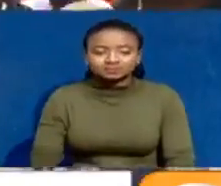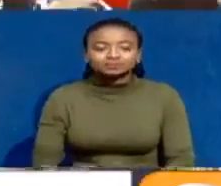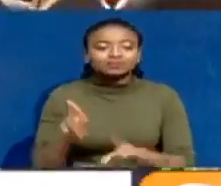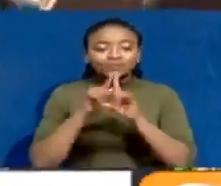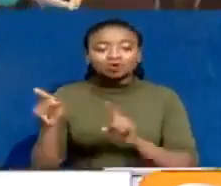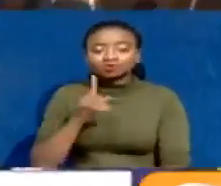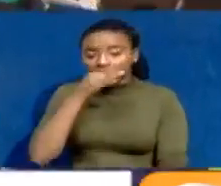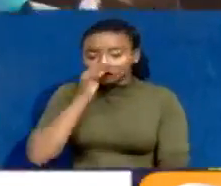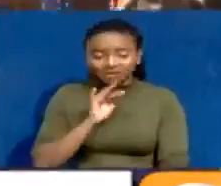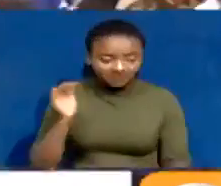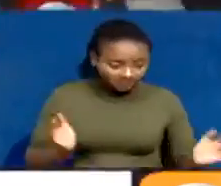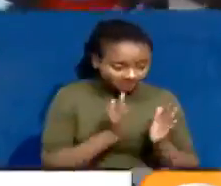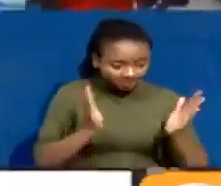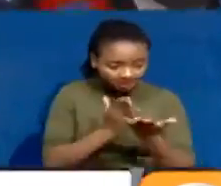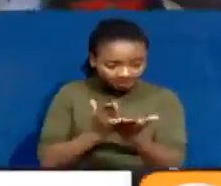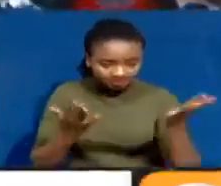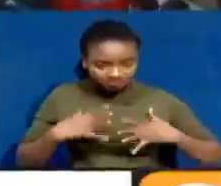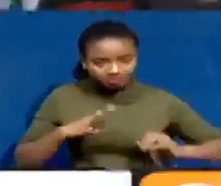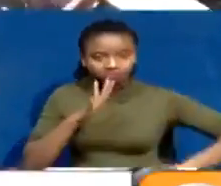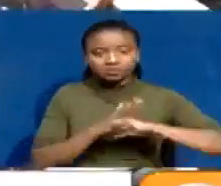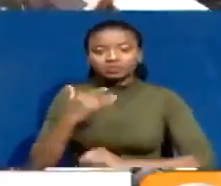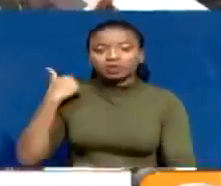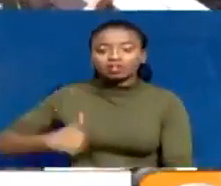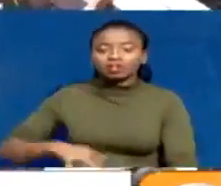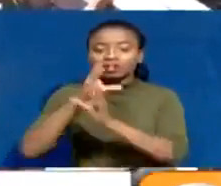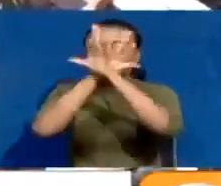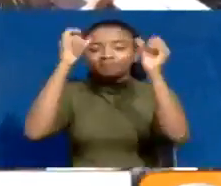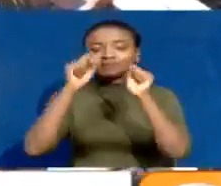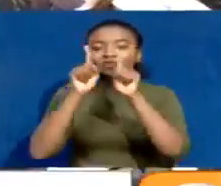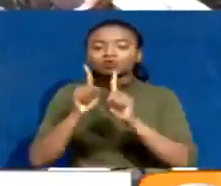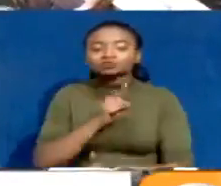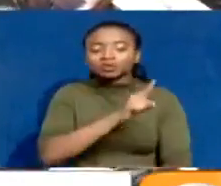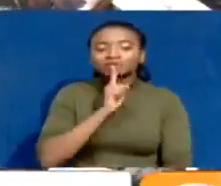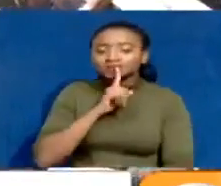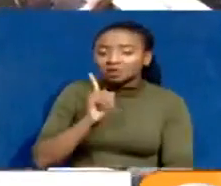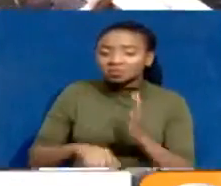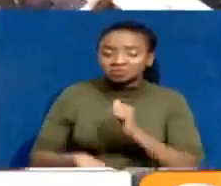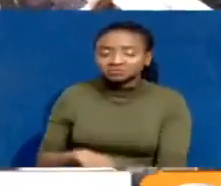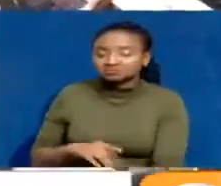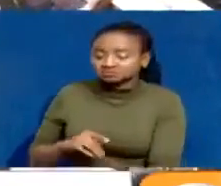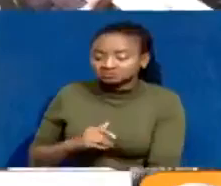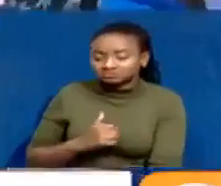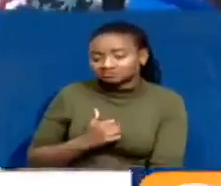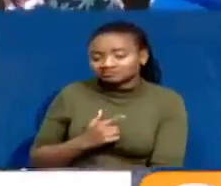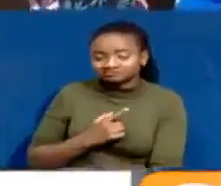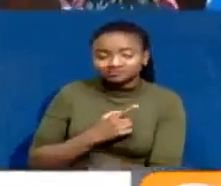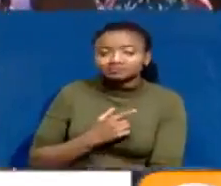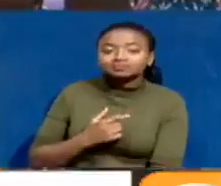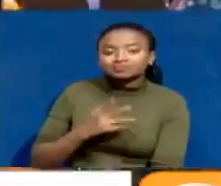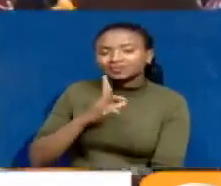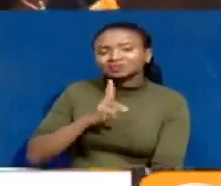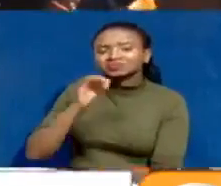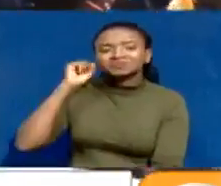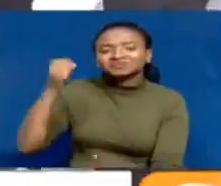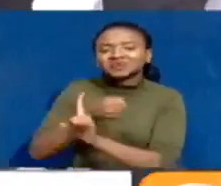ANC leader rallying locals here to back his presidential bid. Mudavadi telling off his opponents over use of violence for